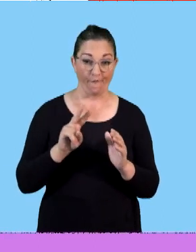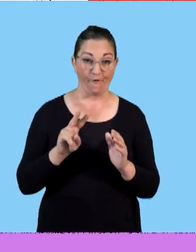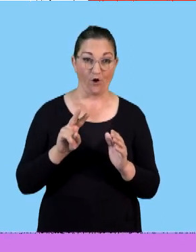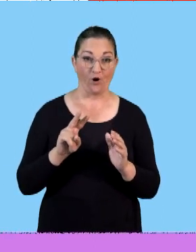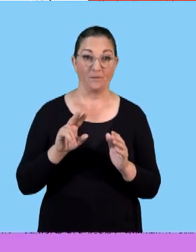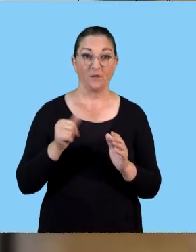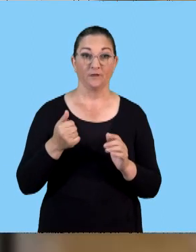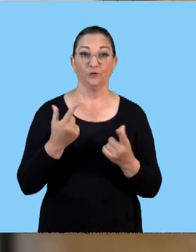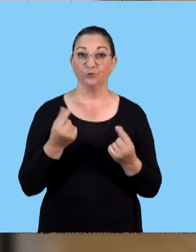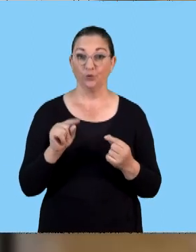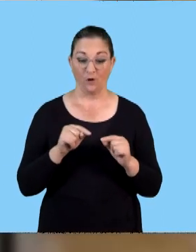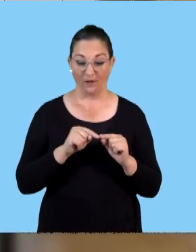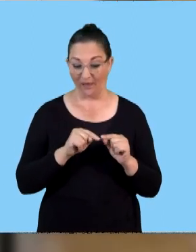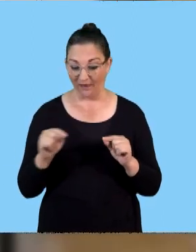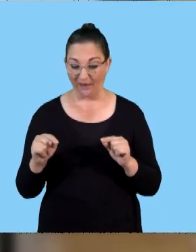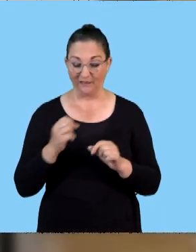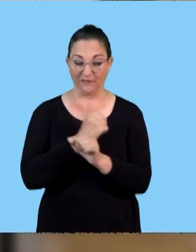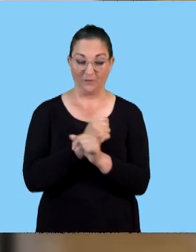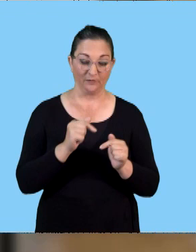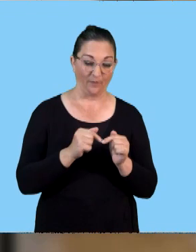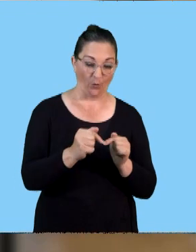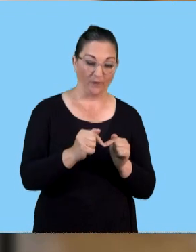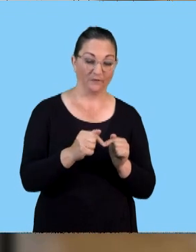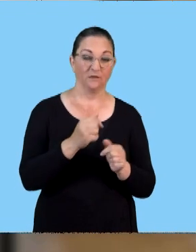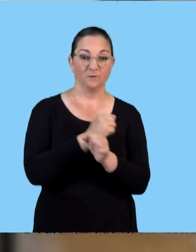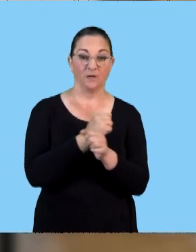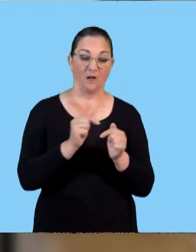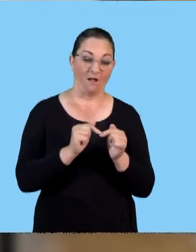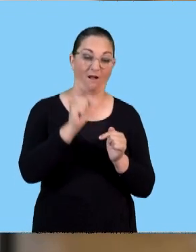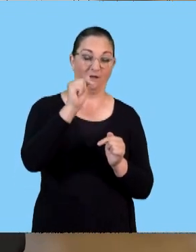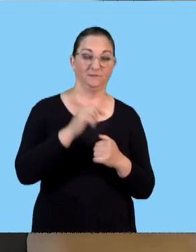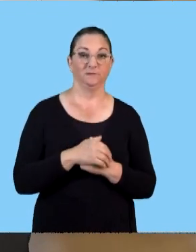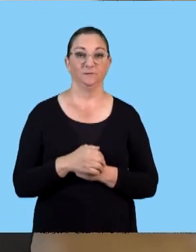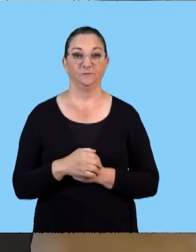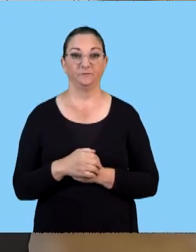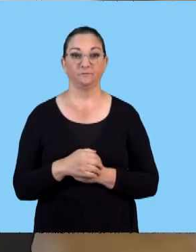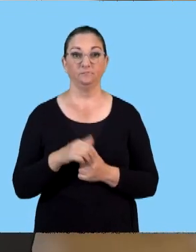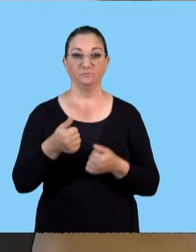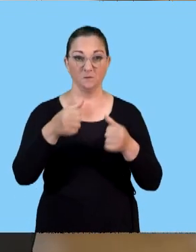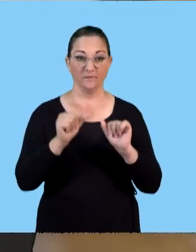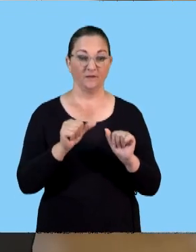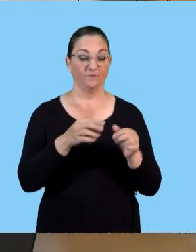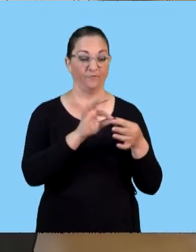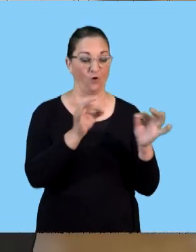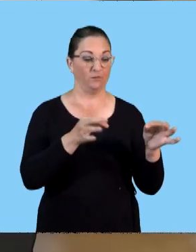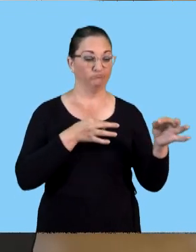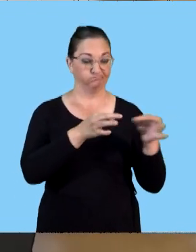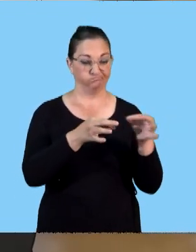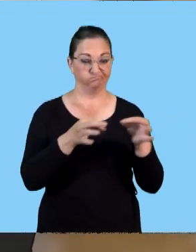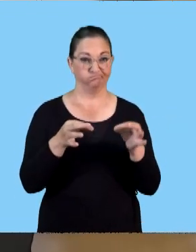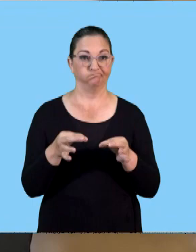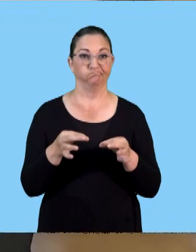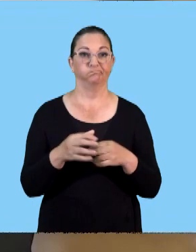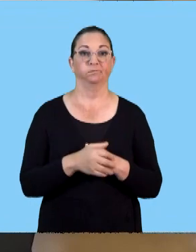volume of a rectangular prism, we take length, multiply by width, multiply by our height. So therefore, step 2,